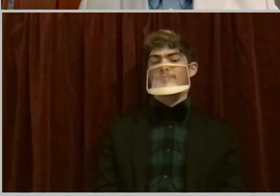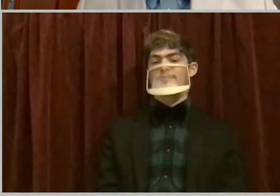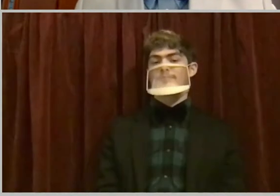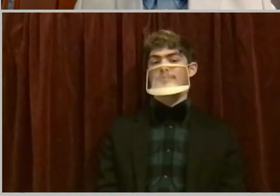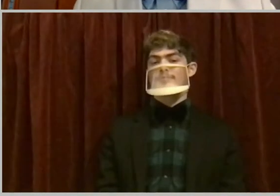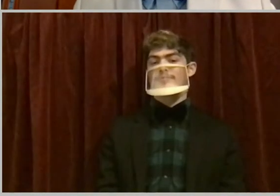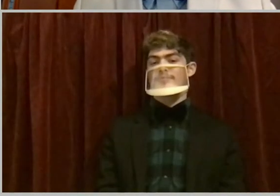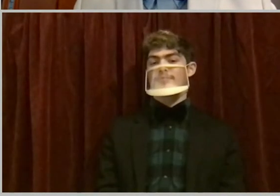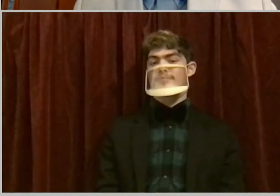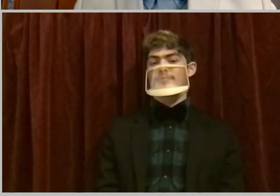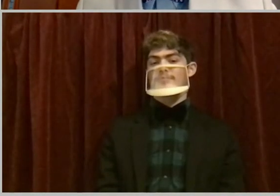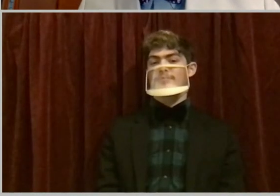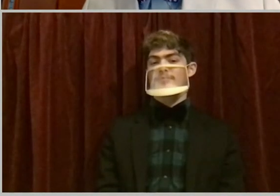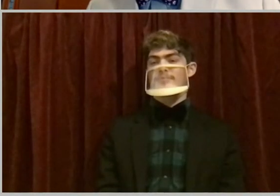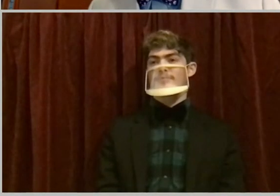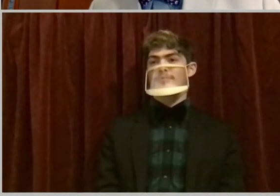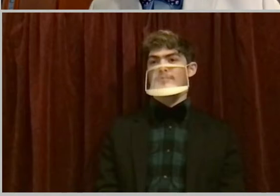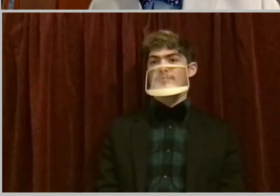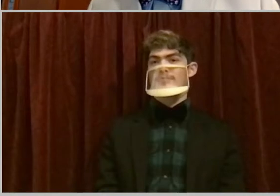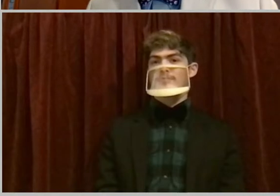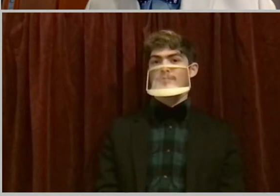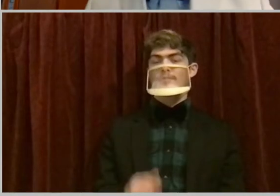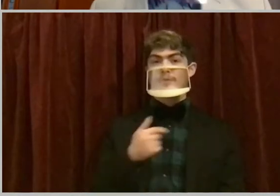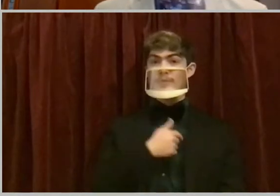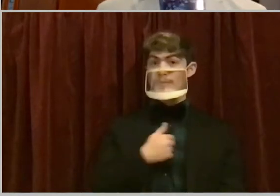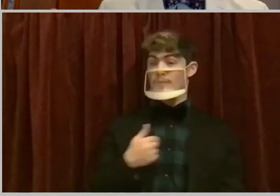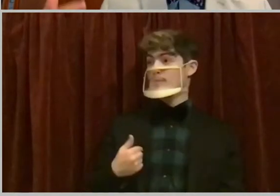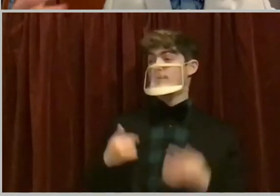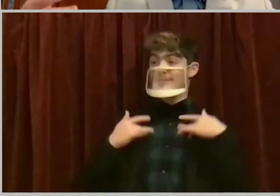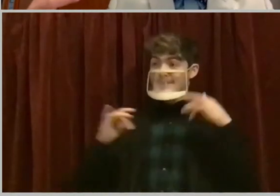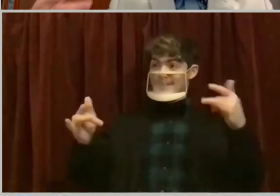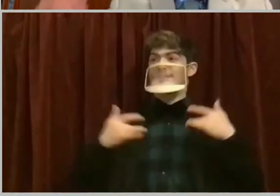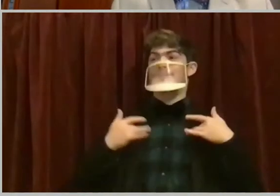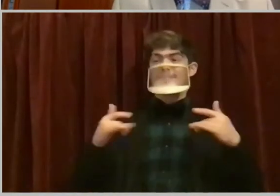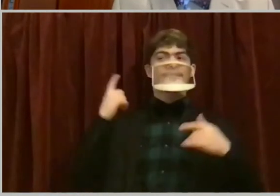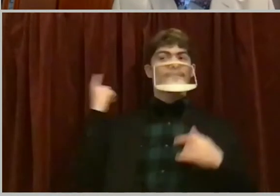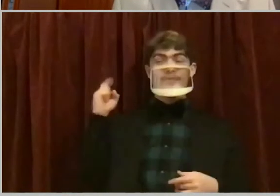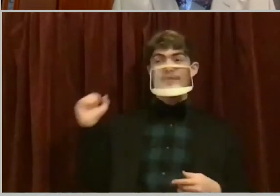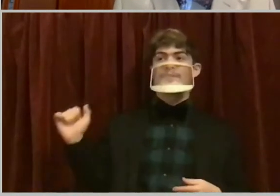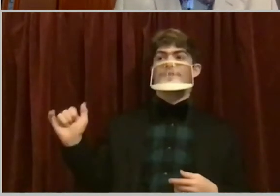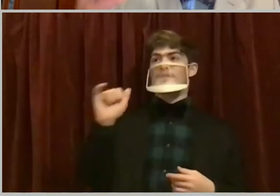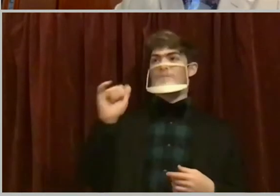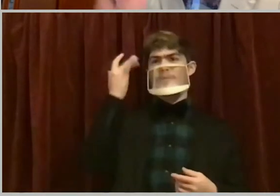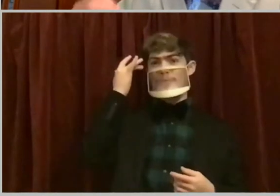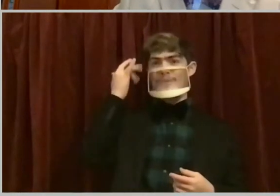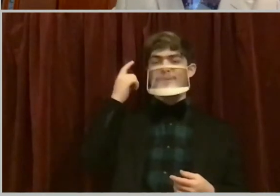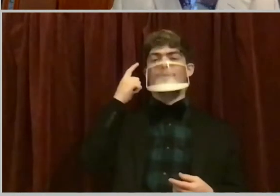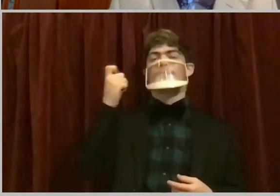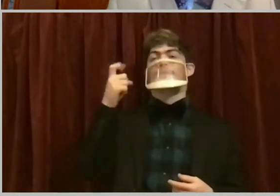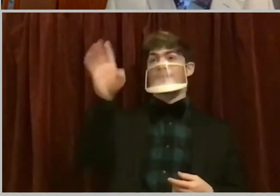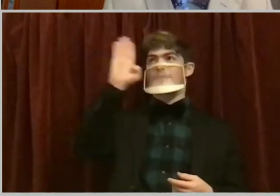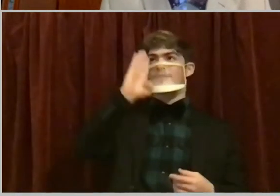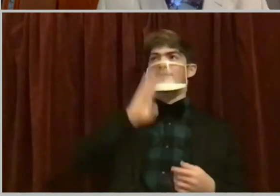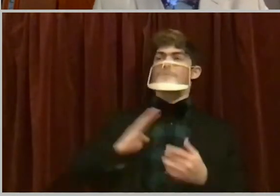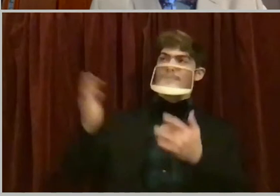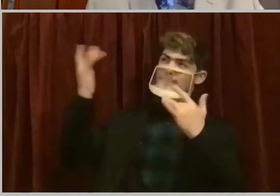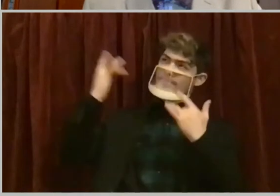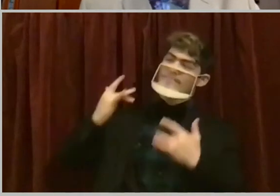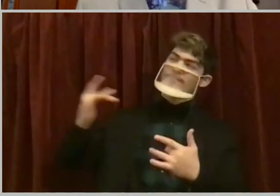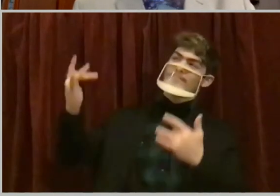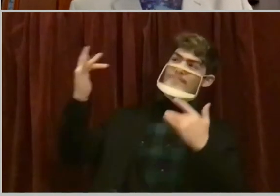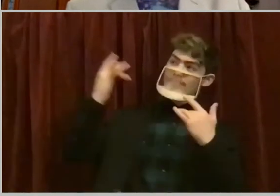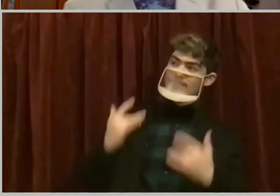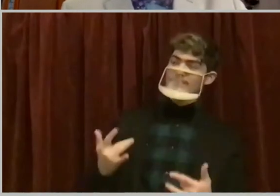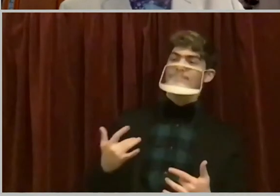God's character, his compassion, that he shows through the body of Christ, as we are compassionate